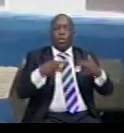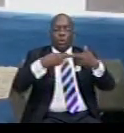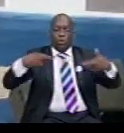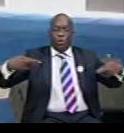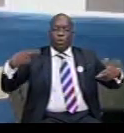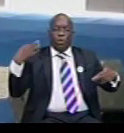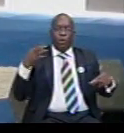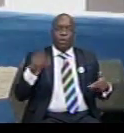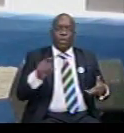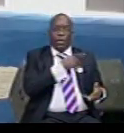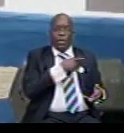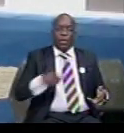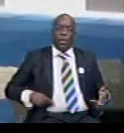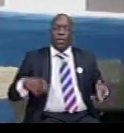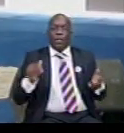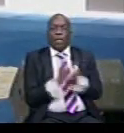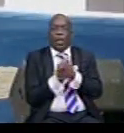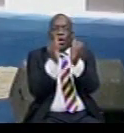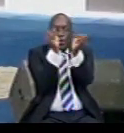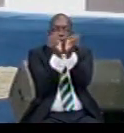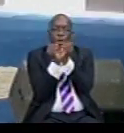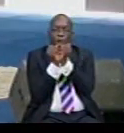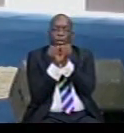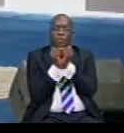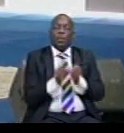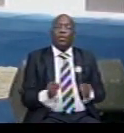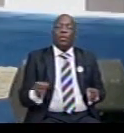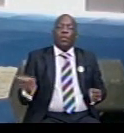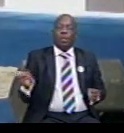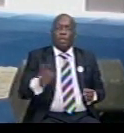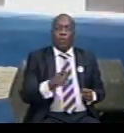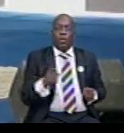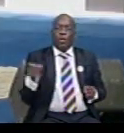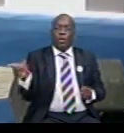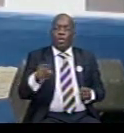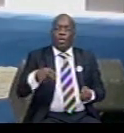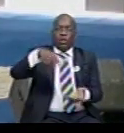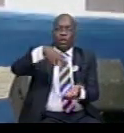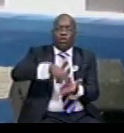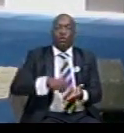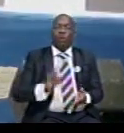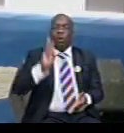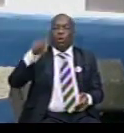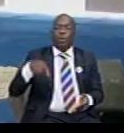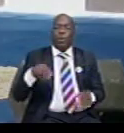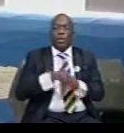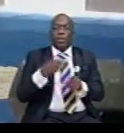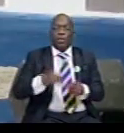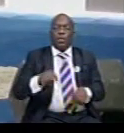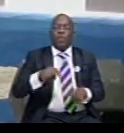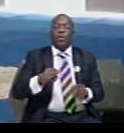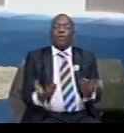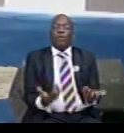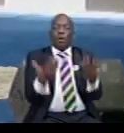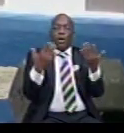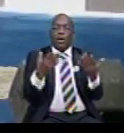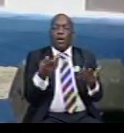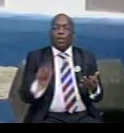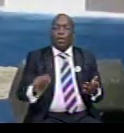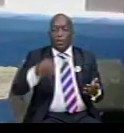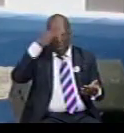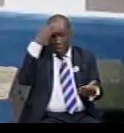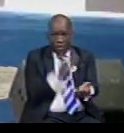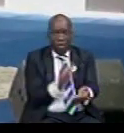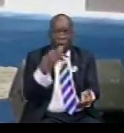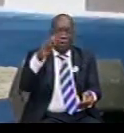tied them, but they stood up in the fire. And they walked in the fire. And the Son of God was